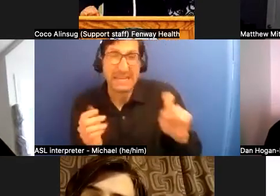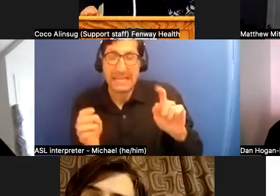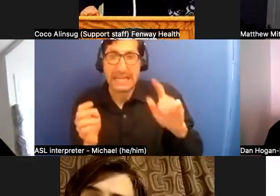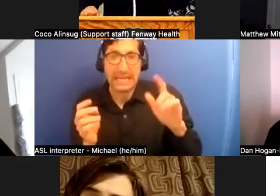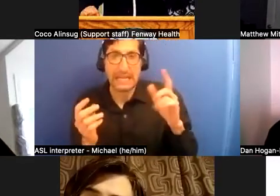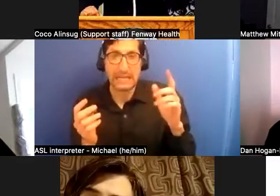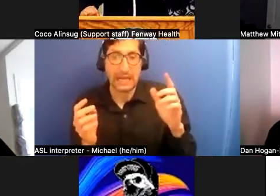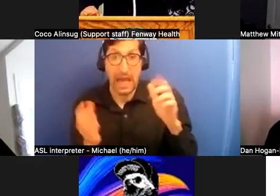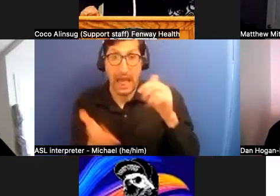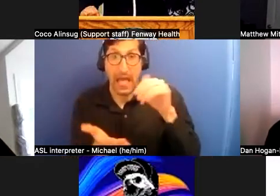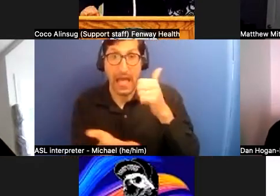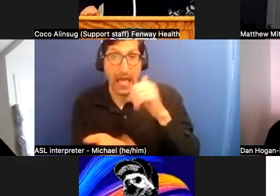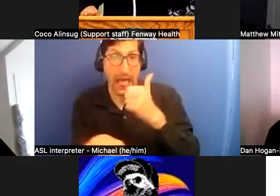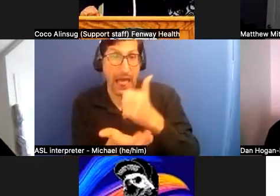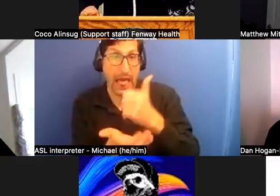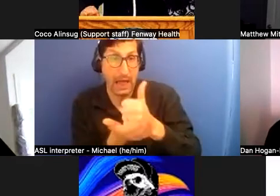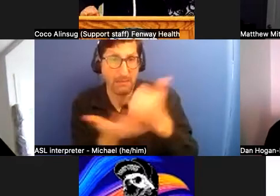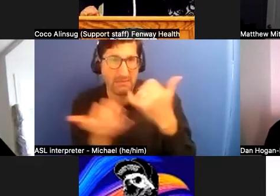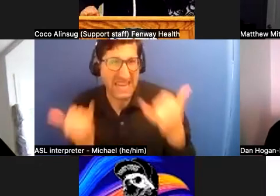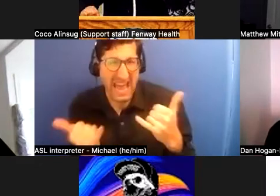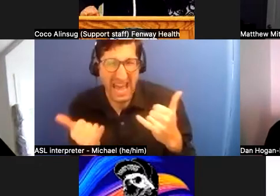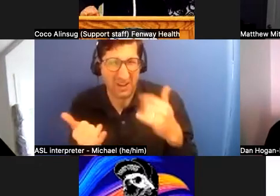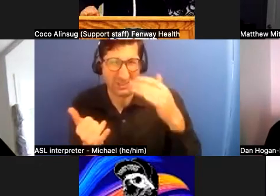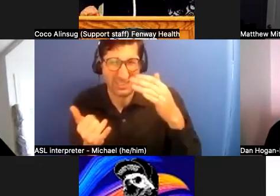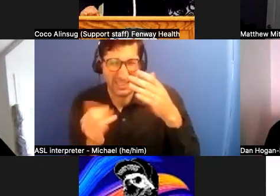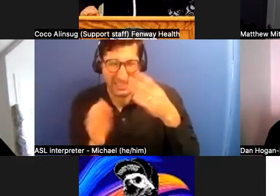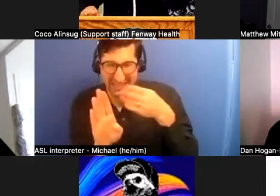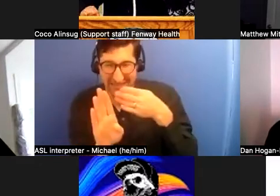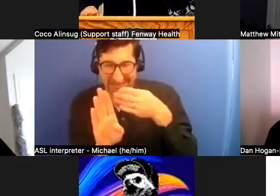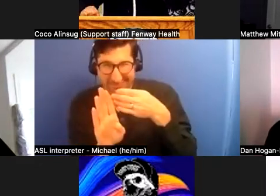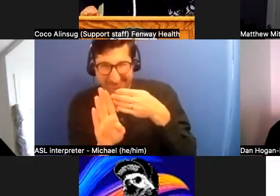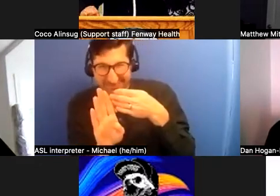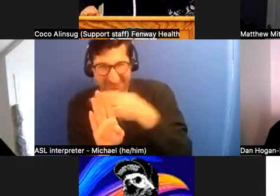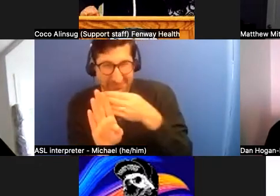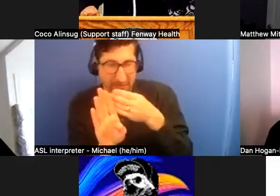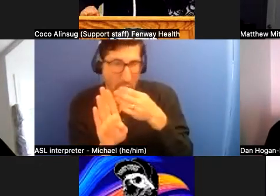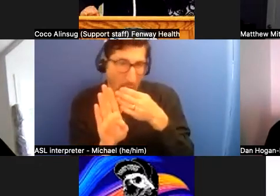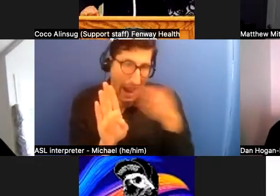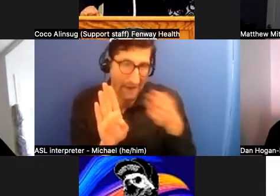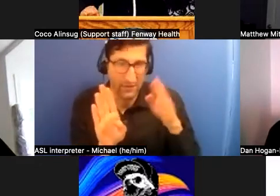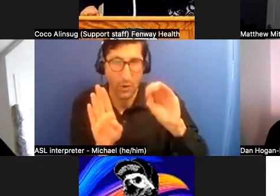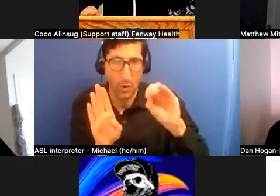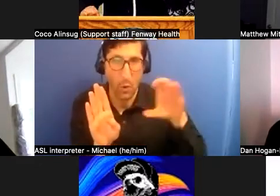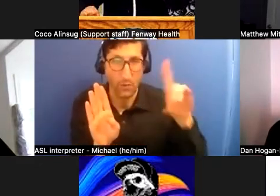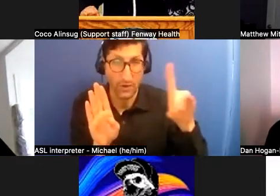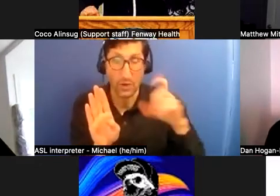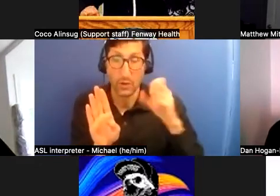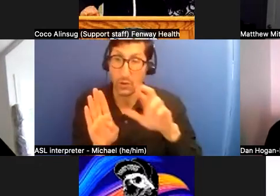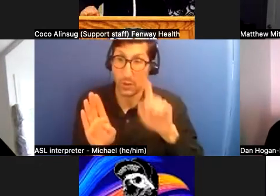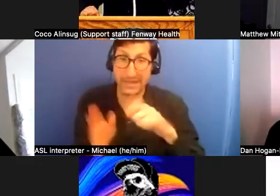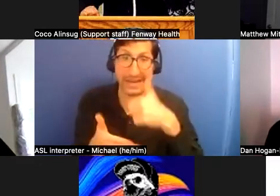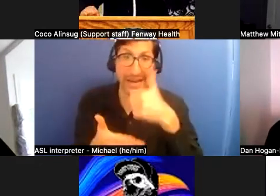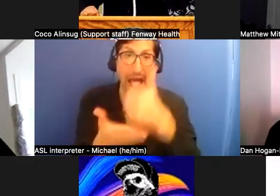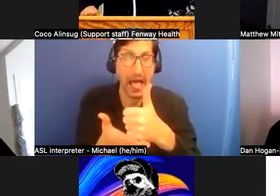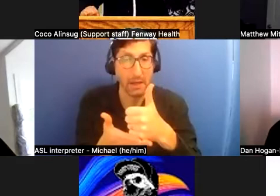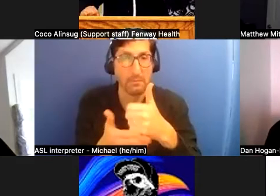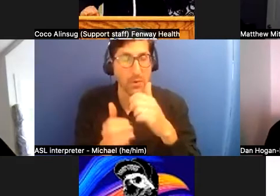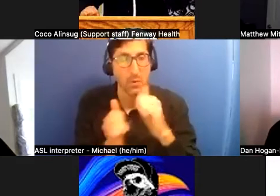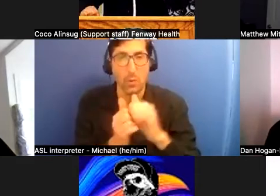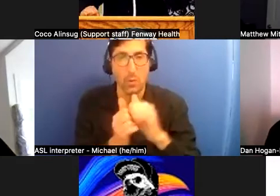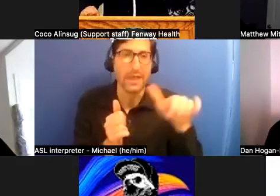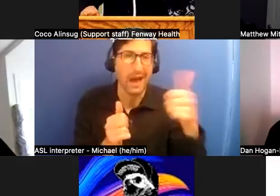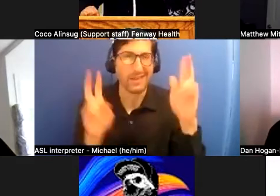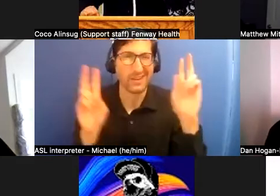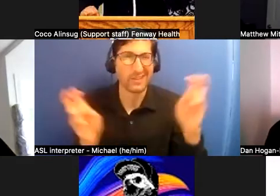attention, peri-overdose or post-overdose, or who have other complications associated with their substance use, like skin and soft tissue